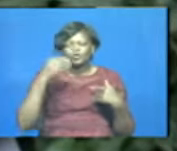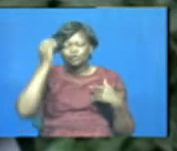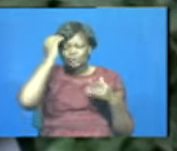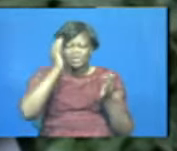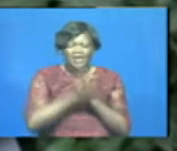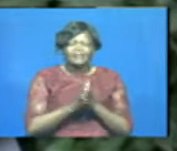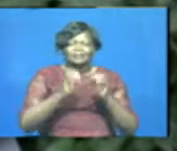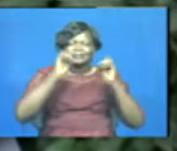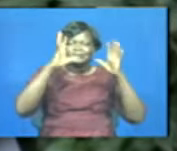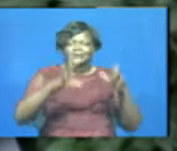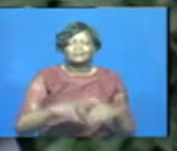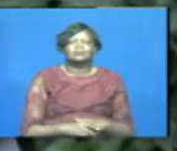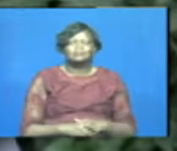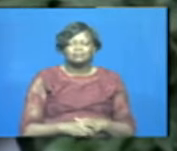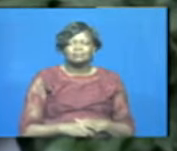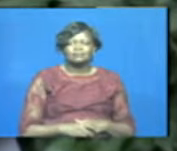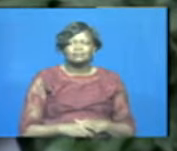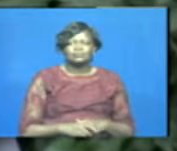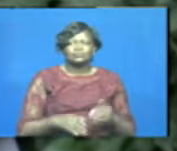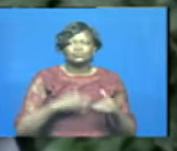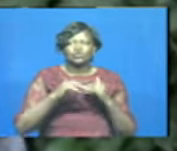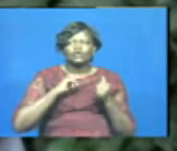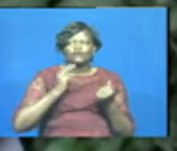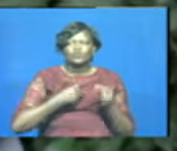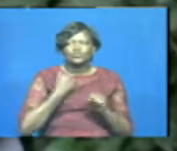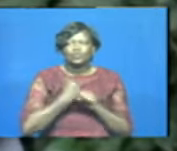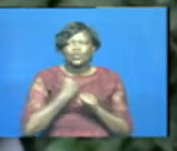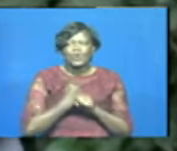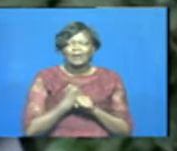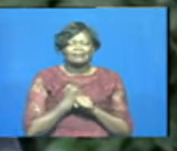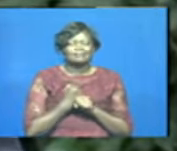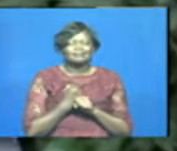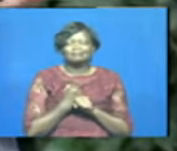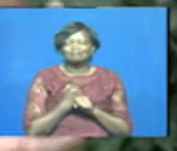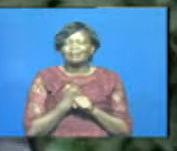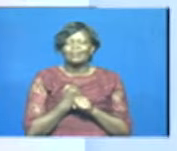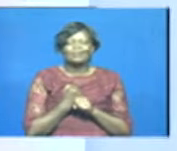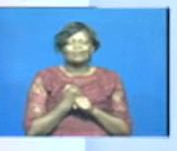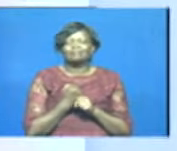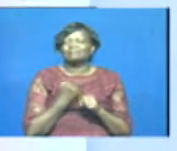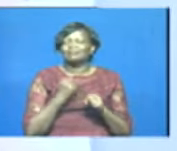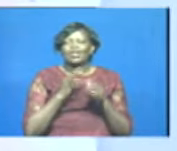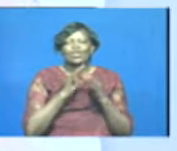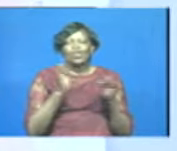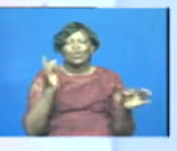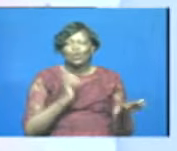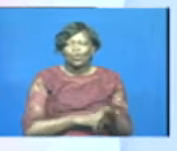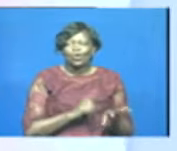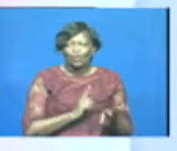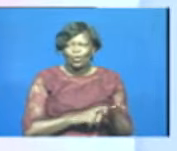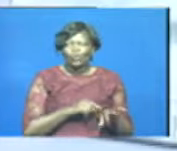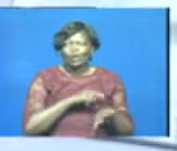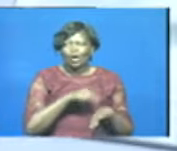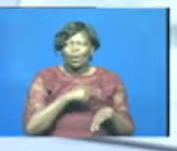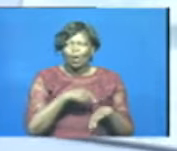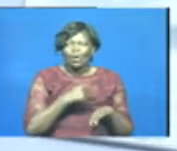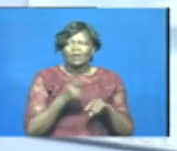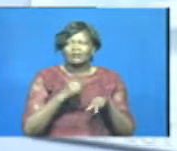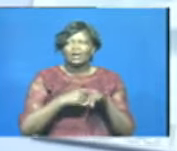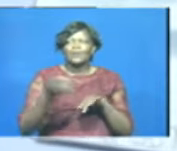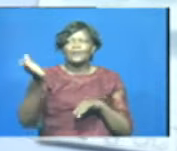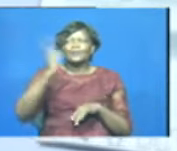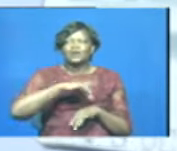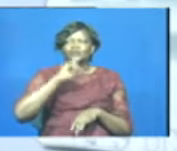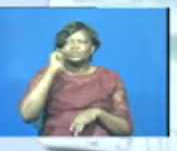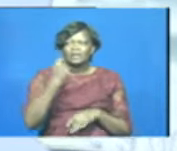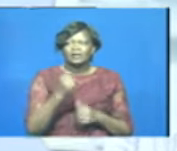instructors, all of us were working tirelessly to cover the program. Upon his return to Kenya, Major